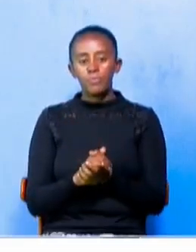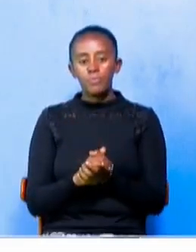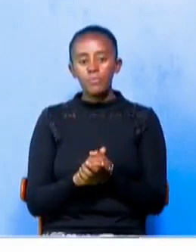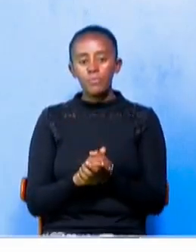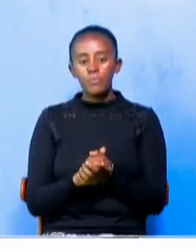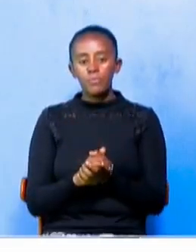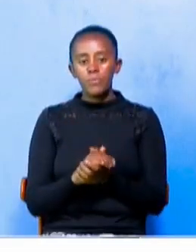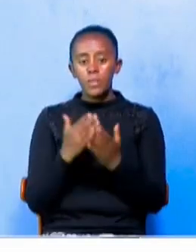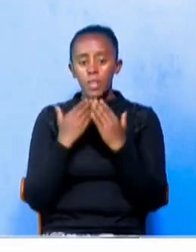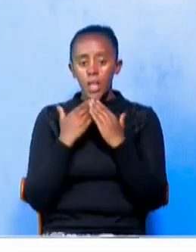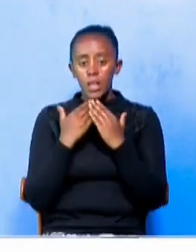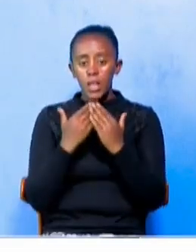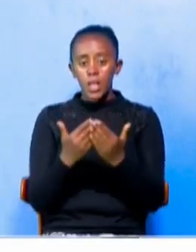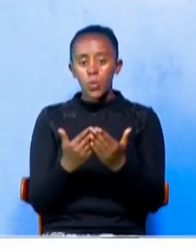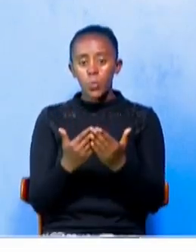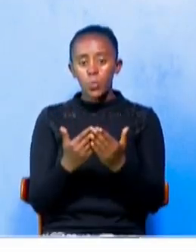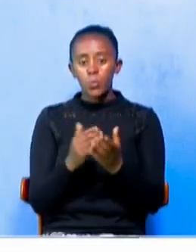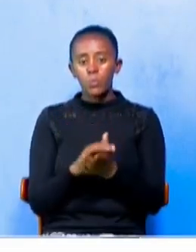Thank you